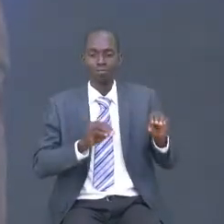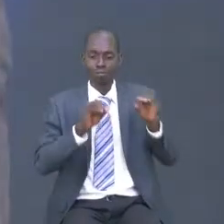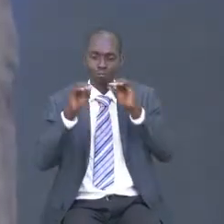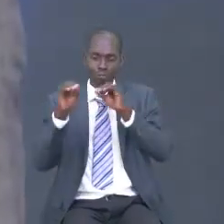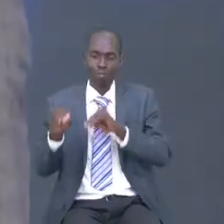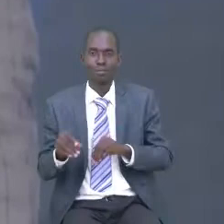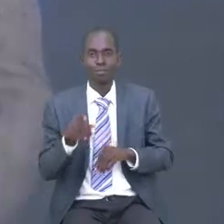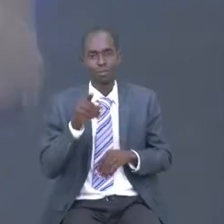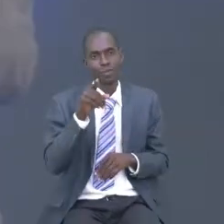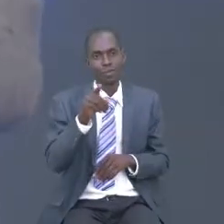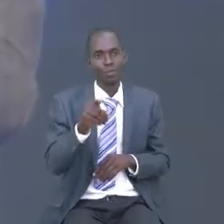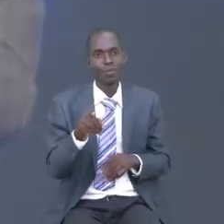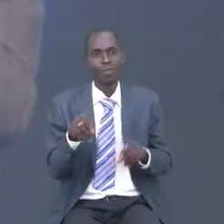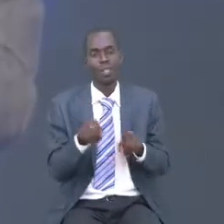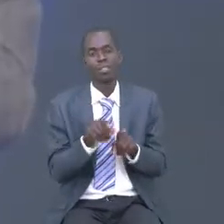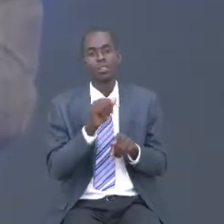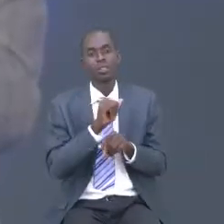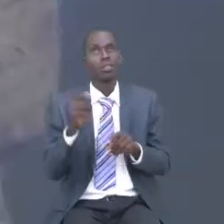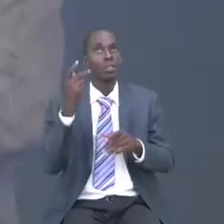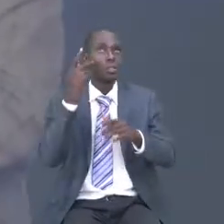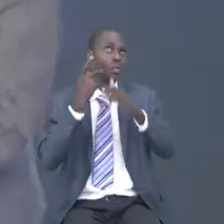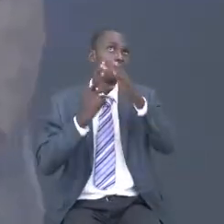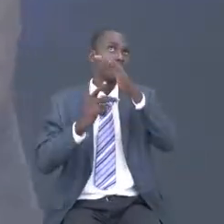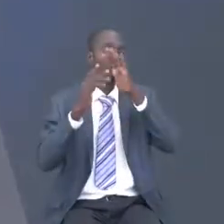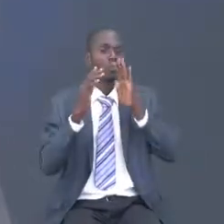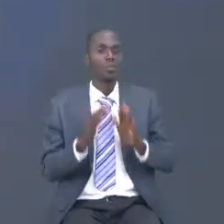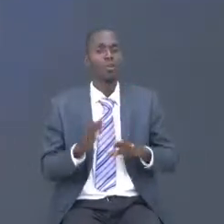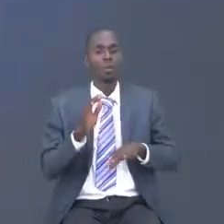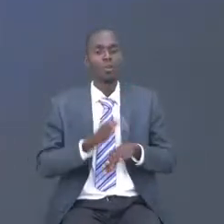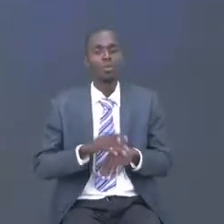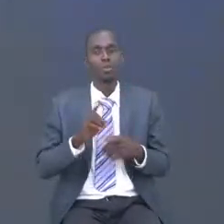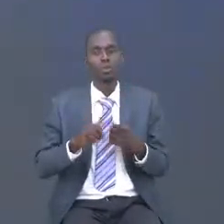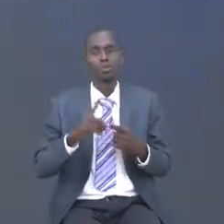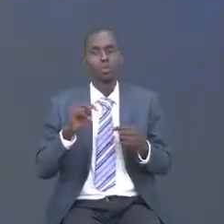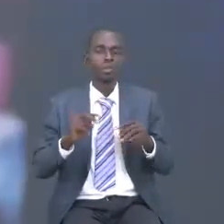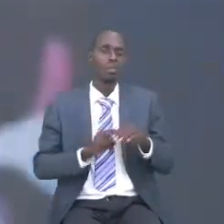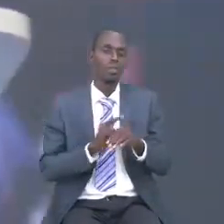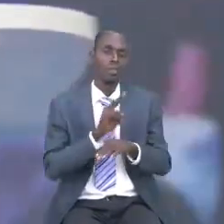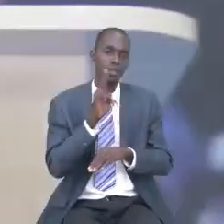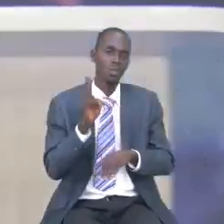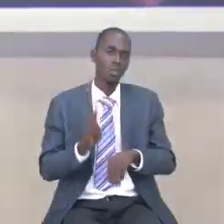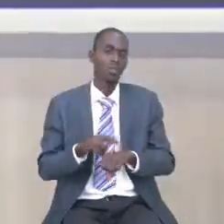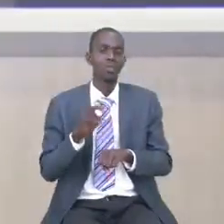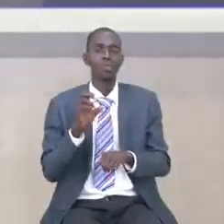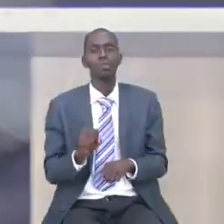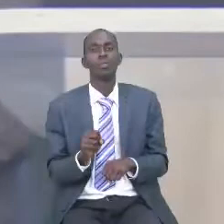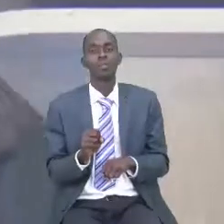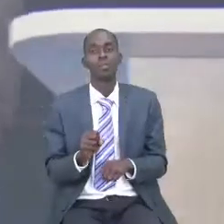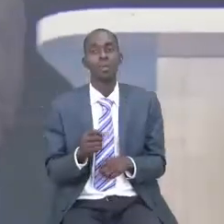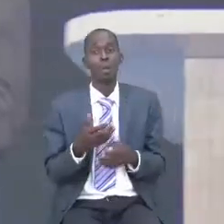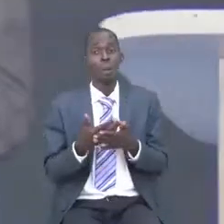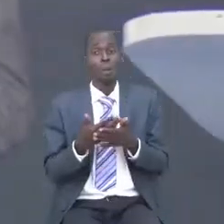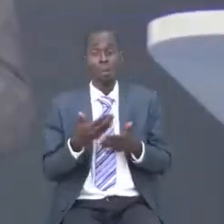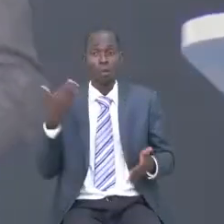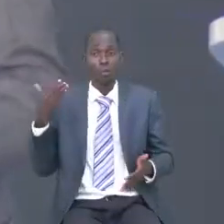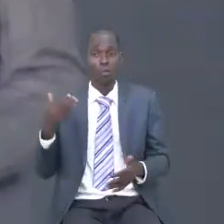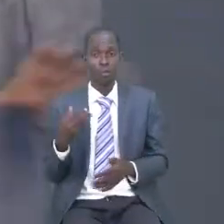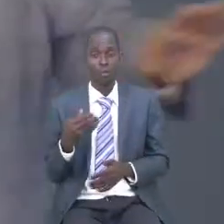thee a prophet unto the nations. Before he was